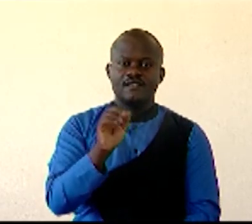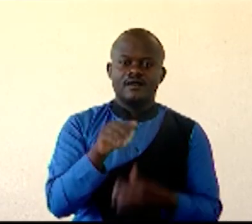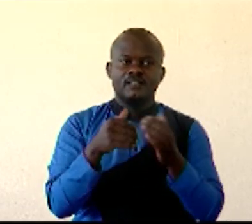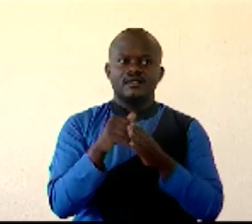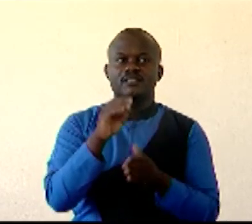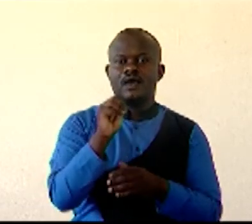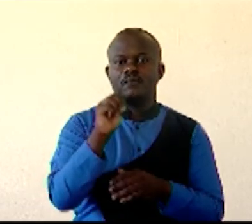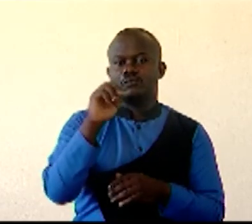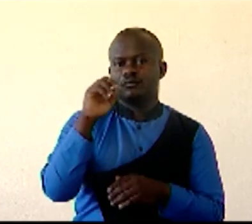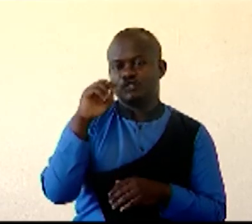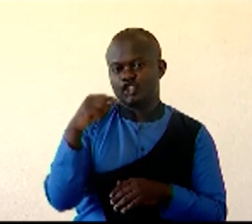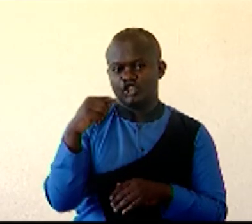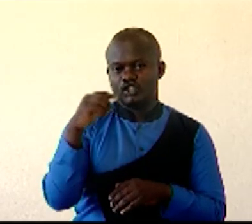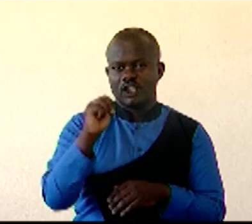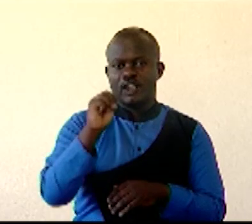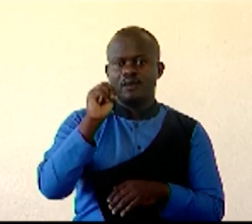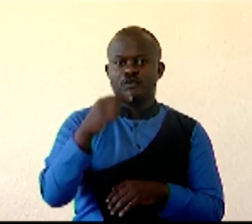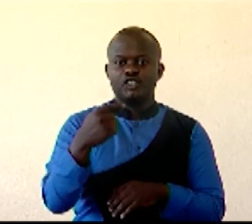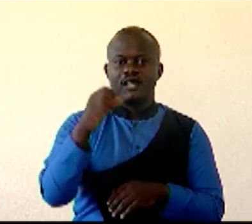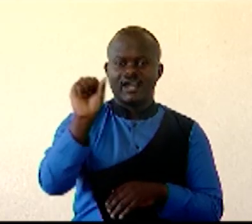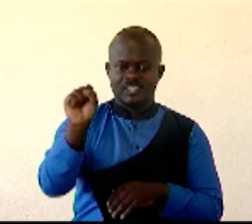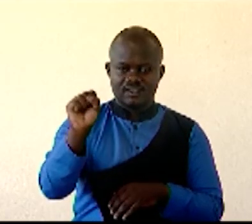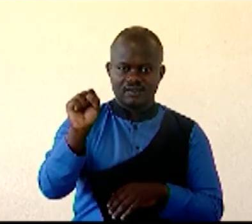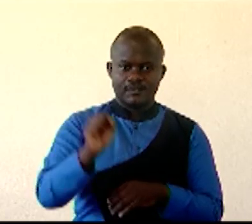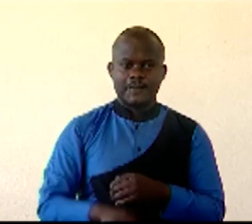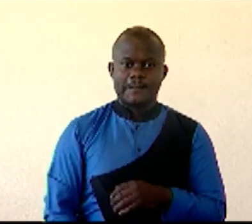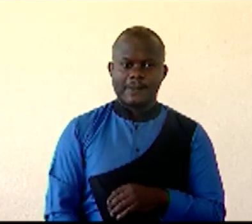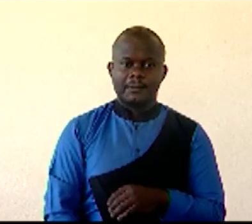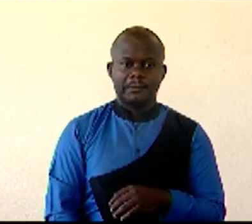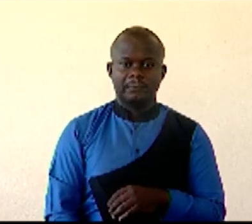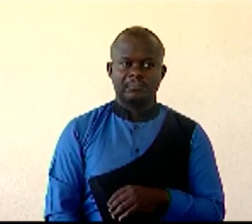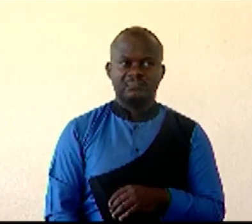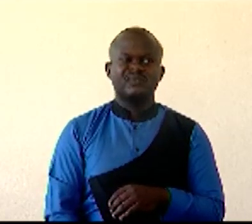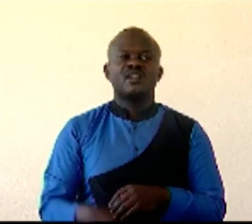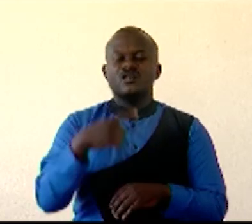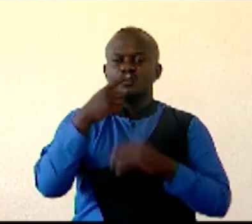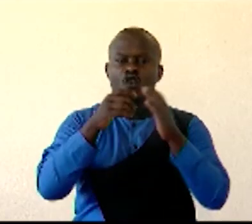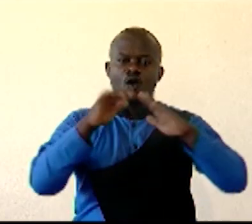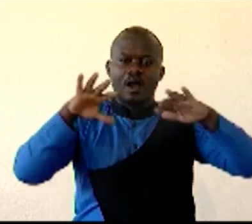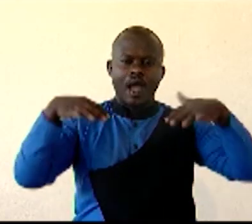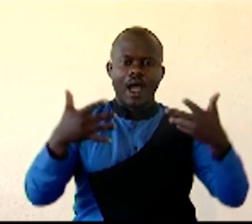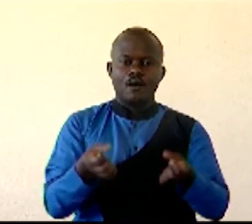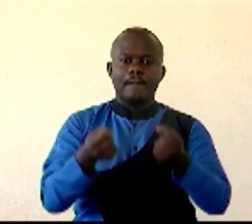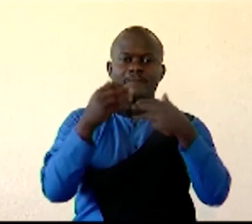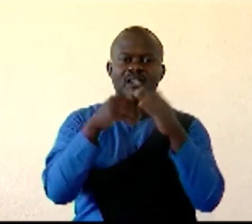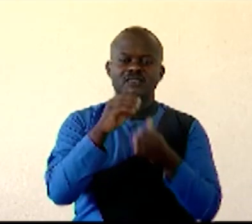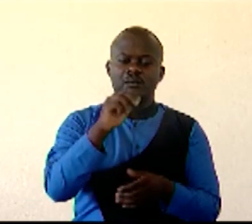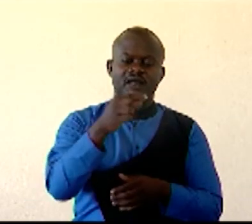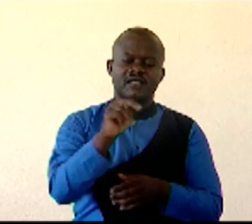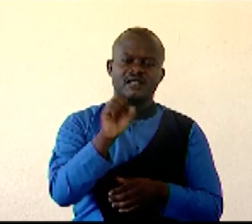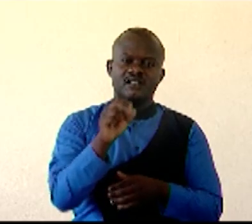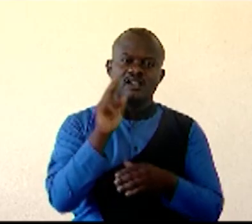MgS, produced when magnesium reacts with sulfur. So how much magnesium sulfide can